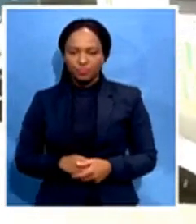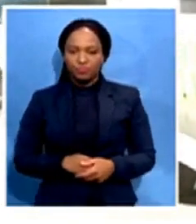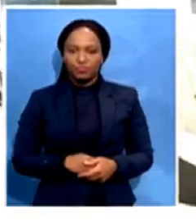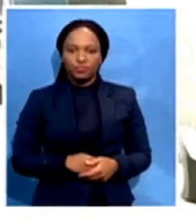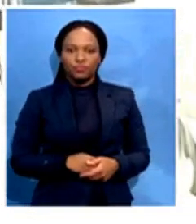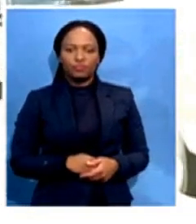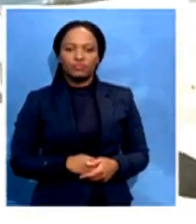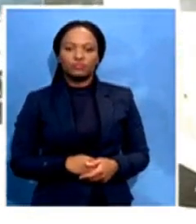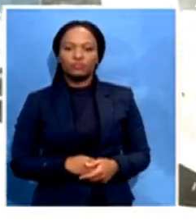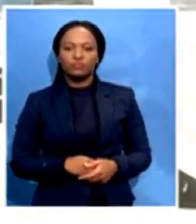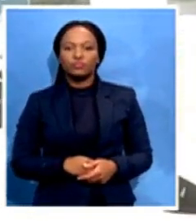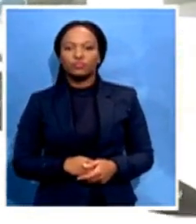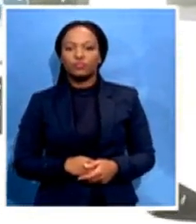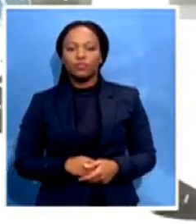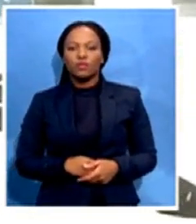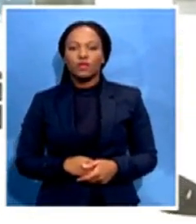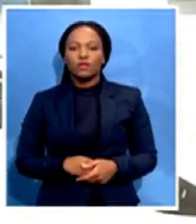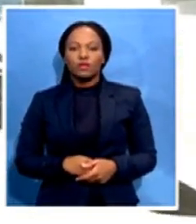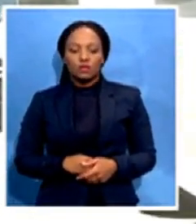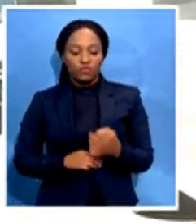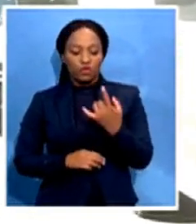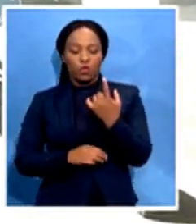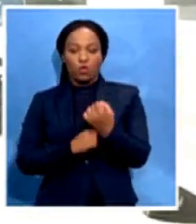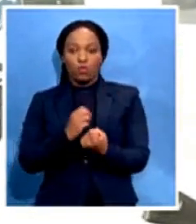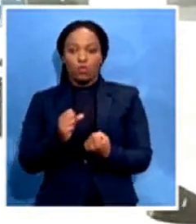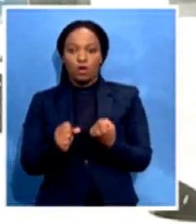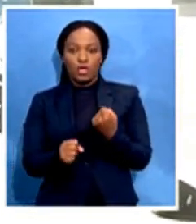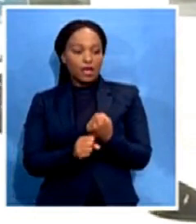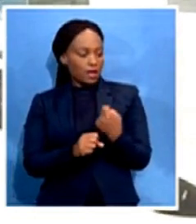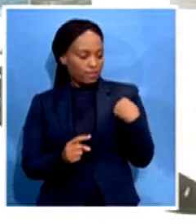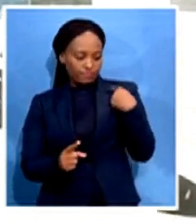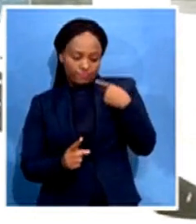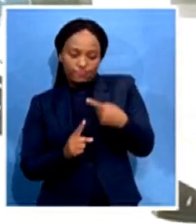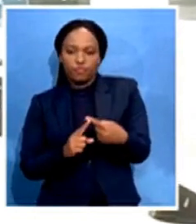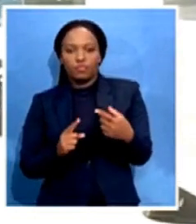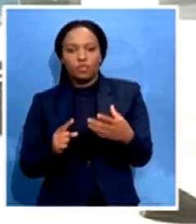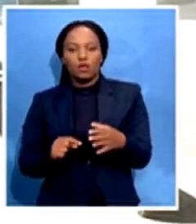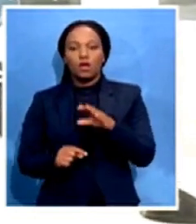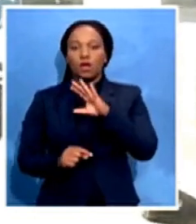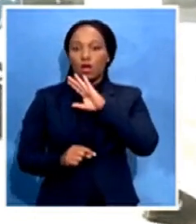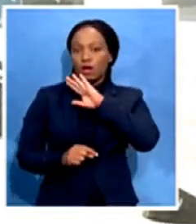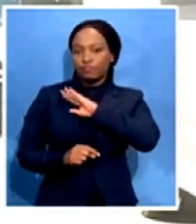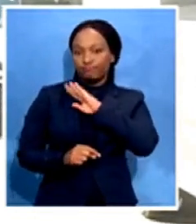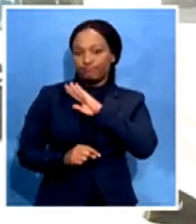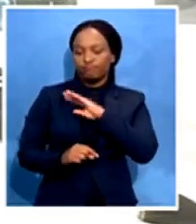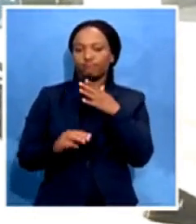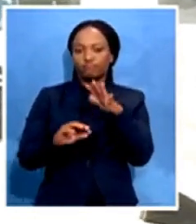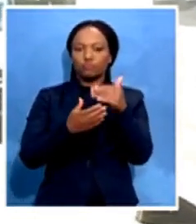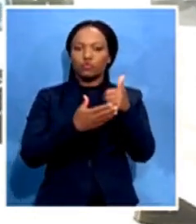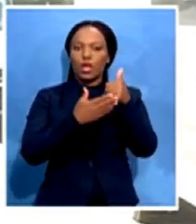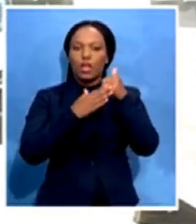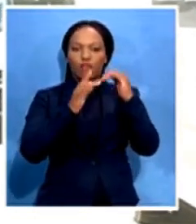we've had, luckily, the Army have helped us out with some tents. The Gift of the Givers also helped us